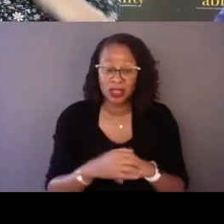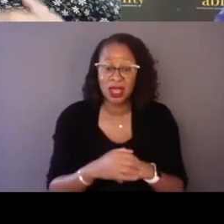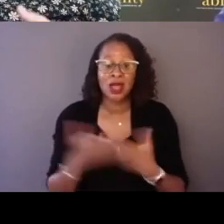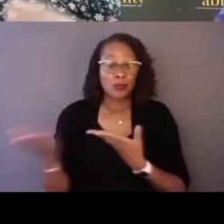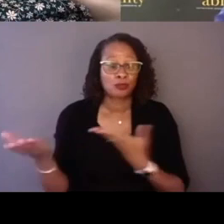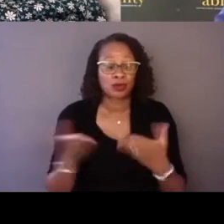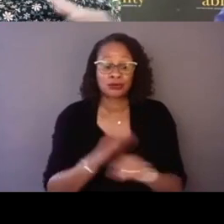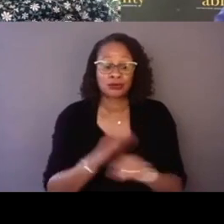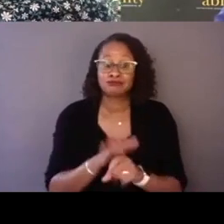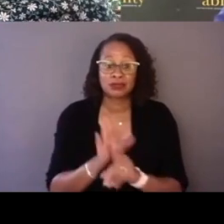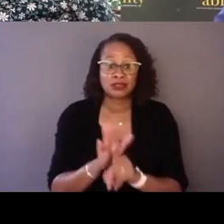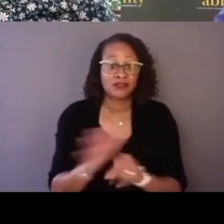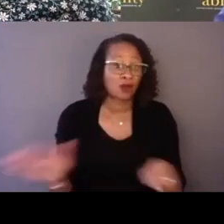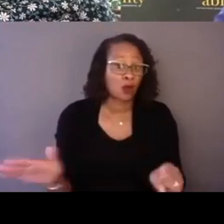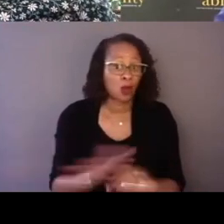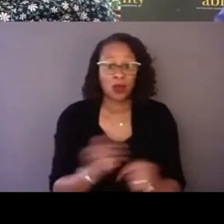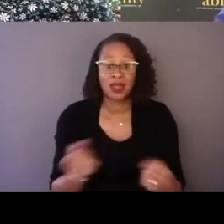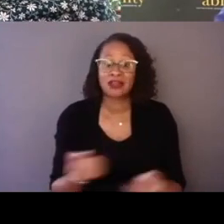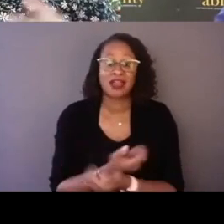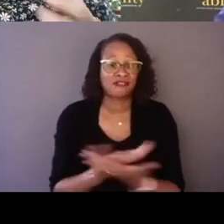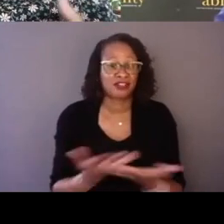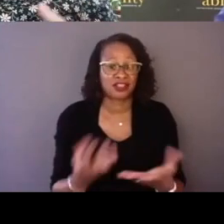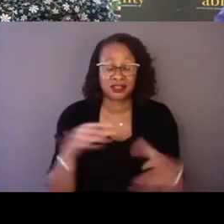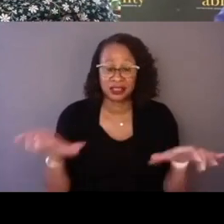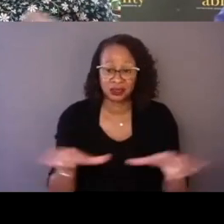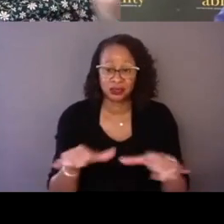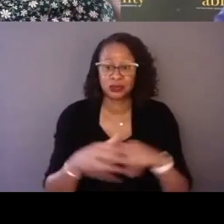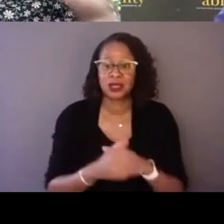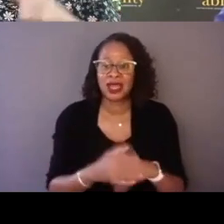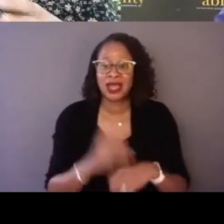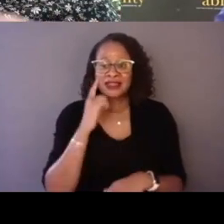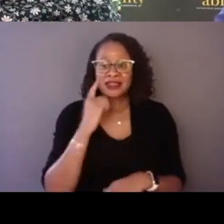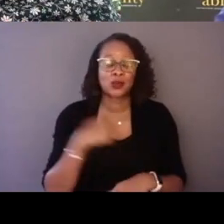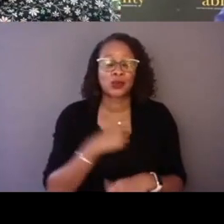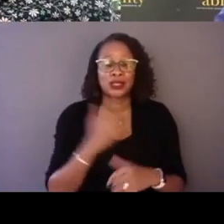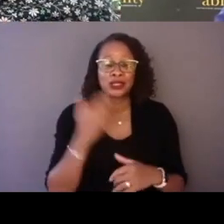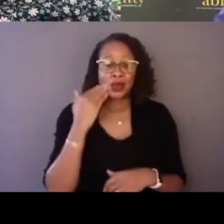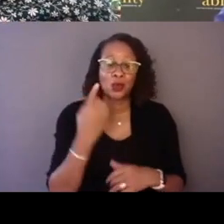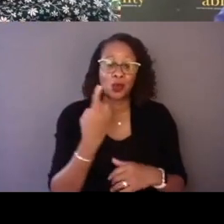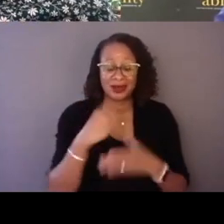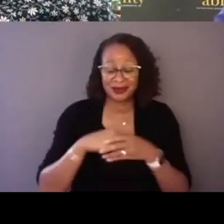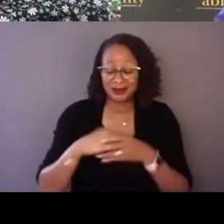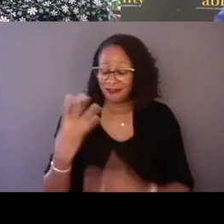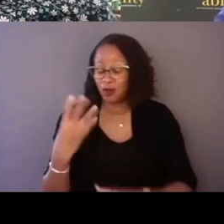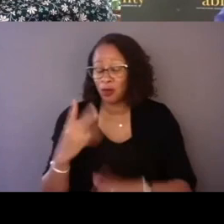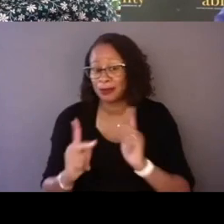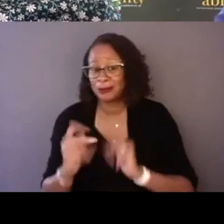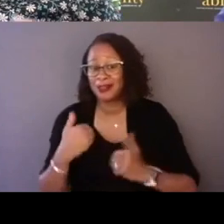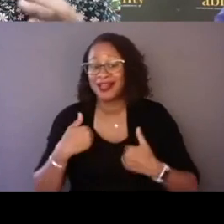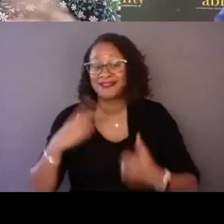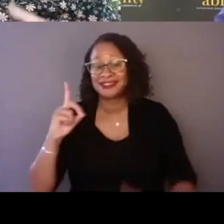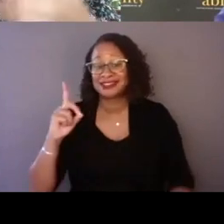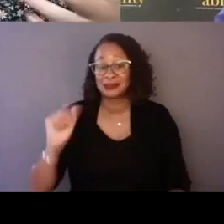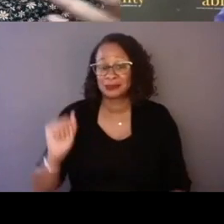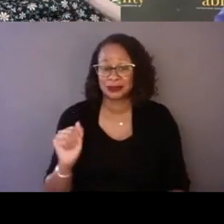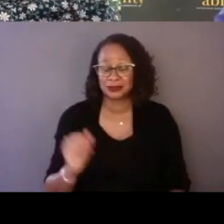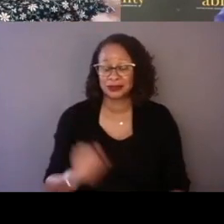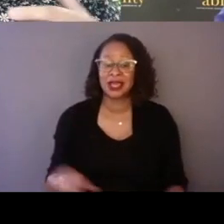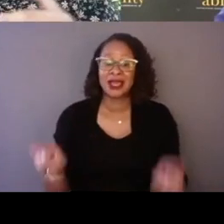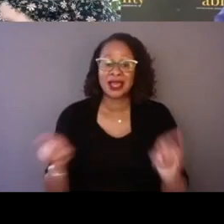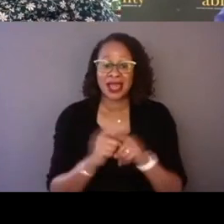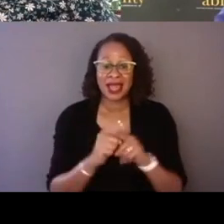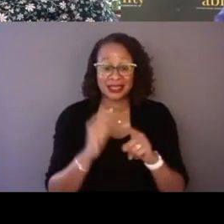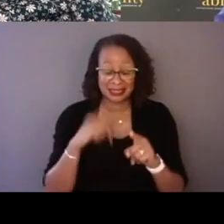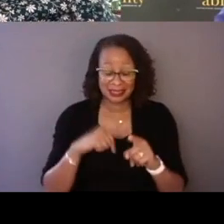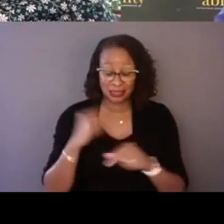selves into everything that they do. I think we know that like 1 in 4 people have a disability. And so as this